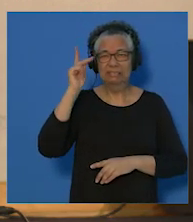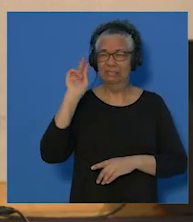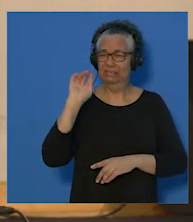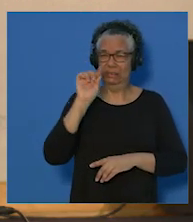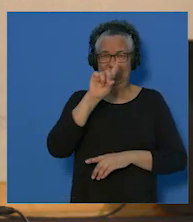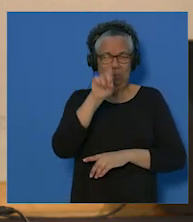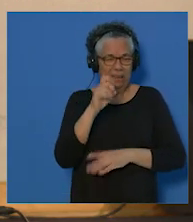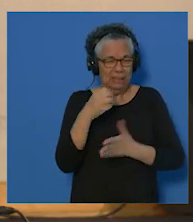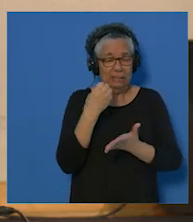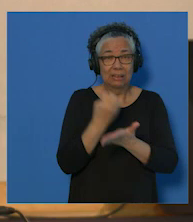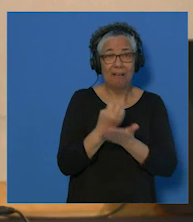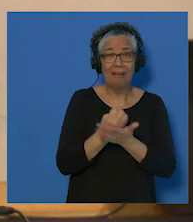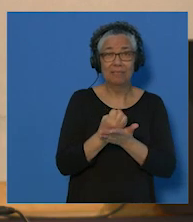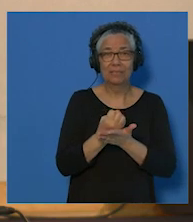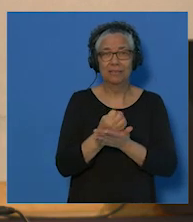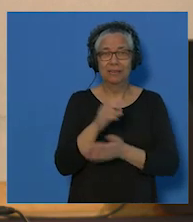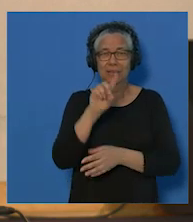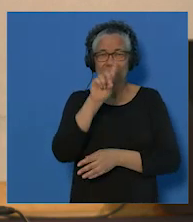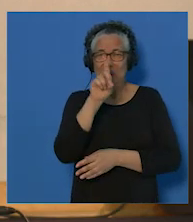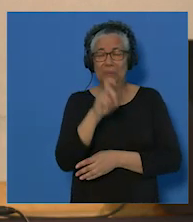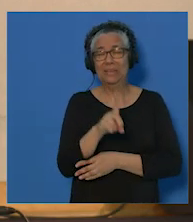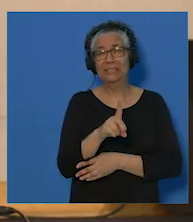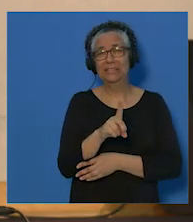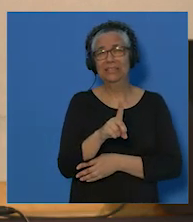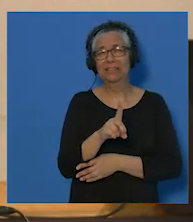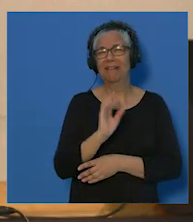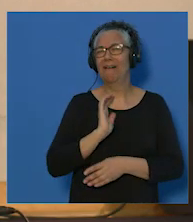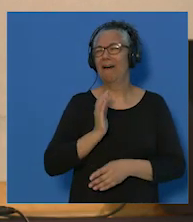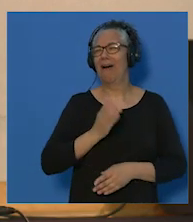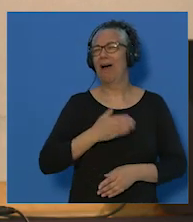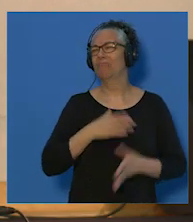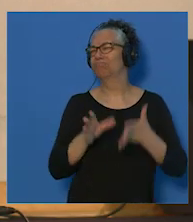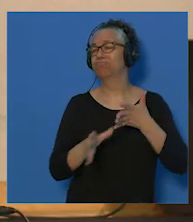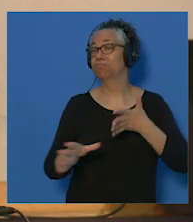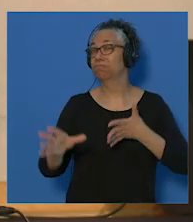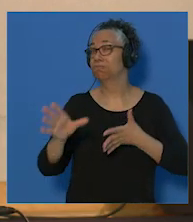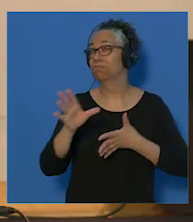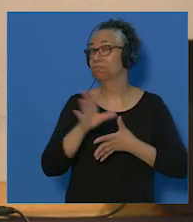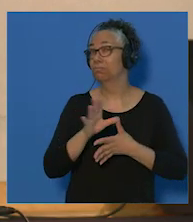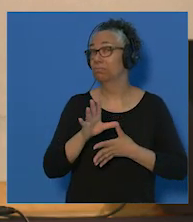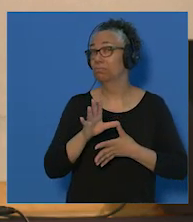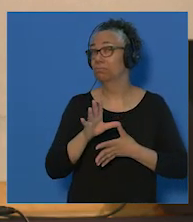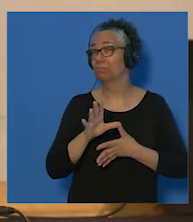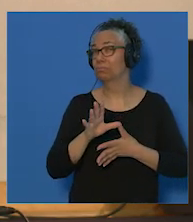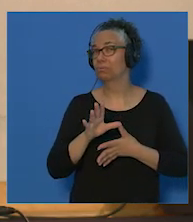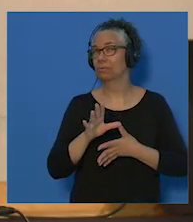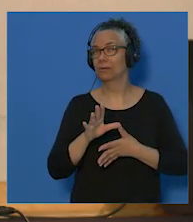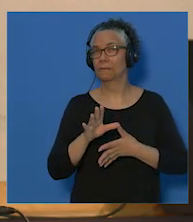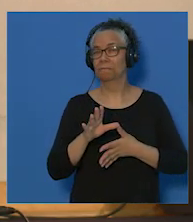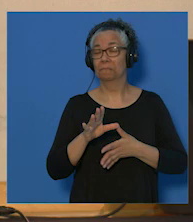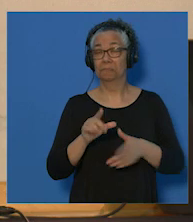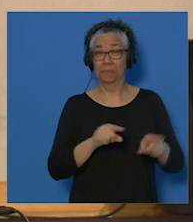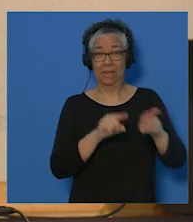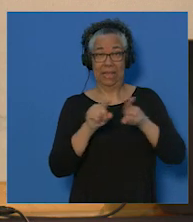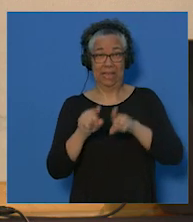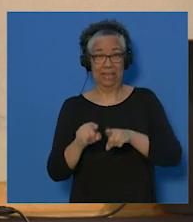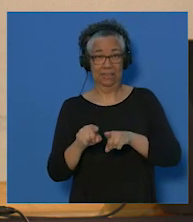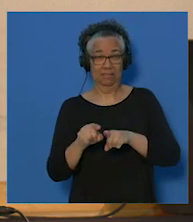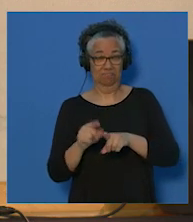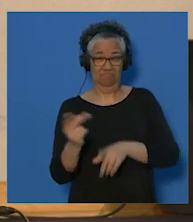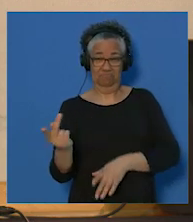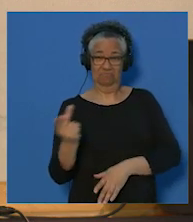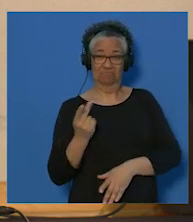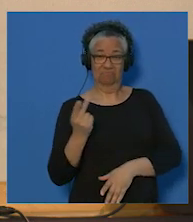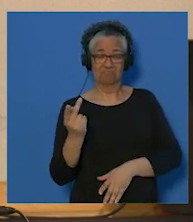economy, and it has caused us to question our priorities. And so as the Premier and myself continue